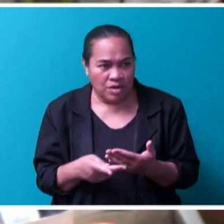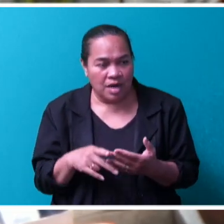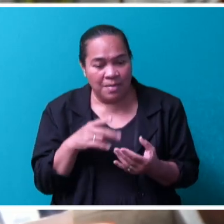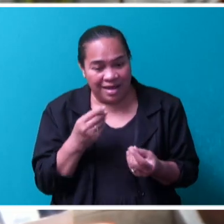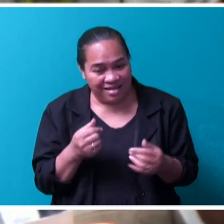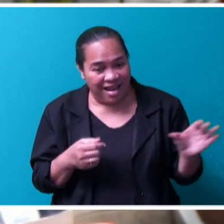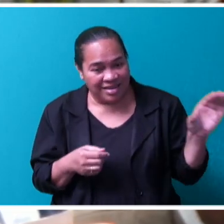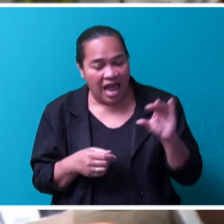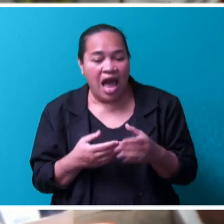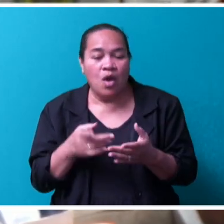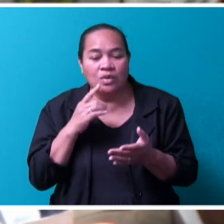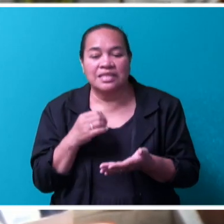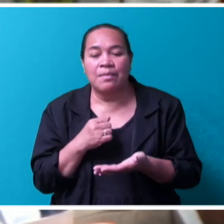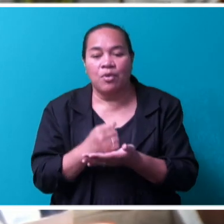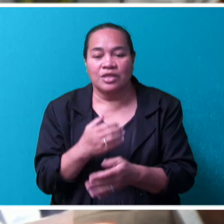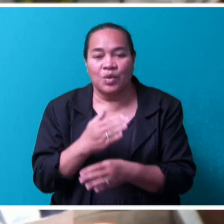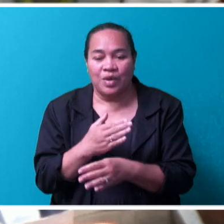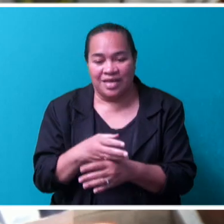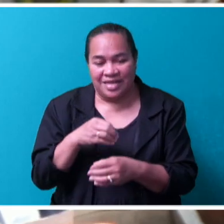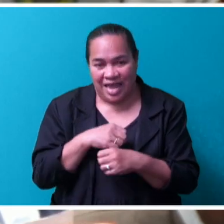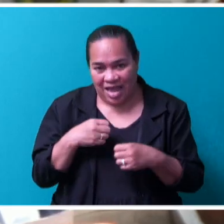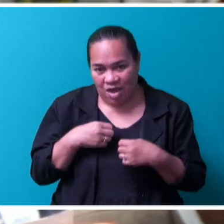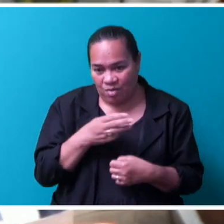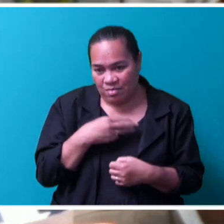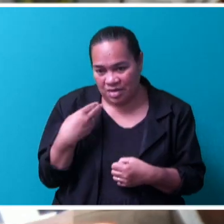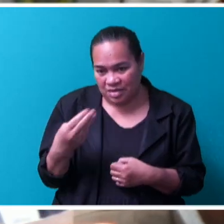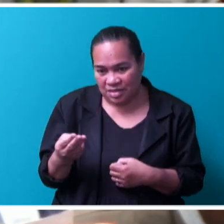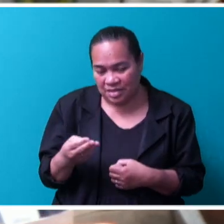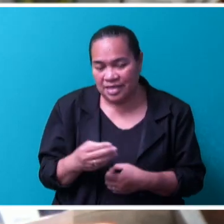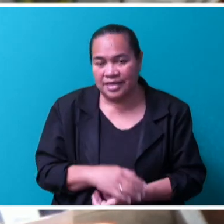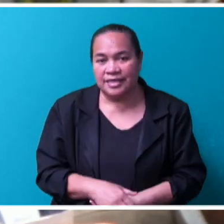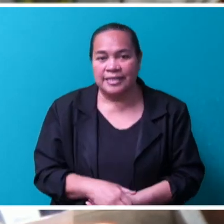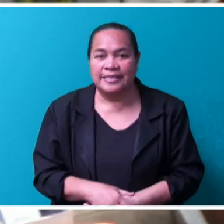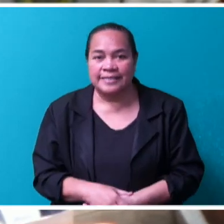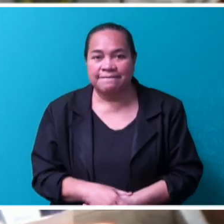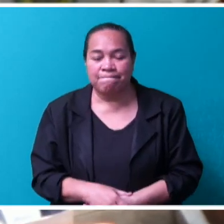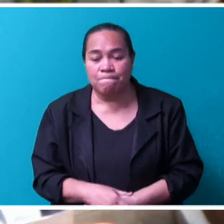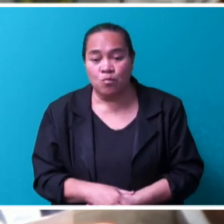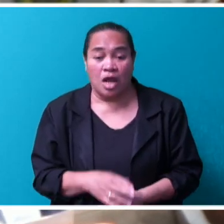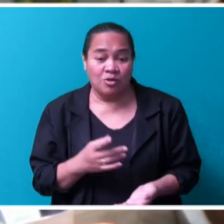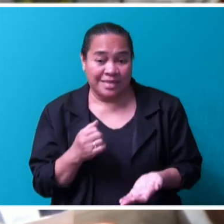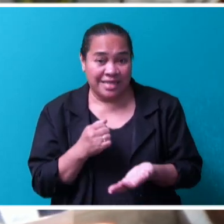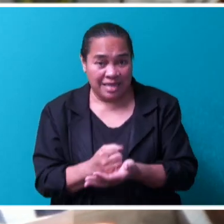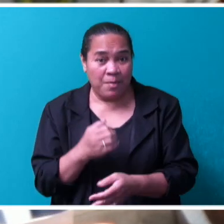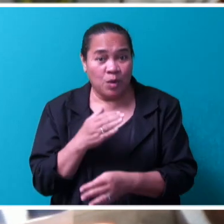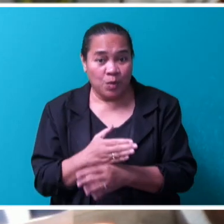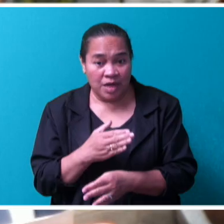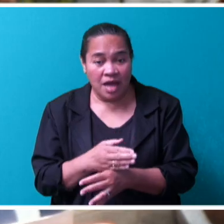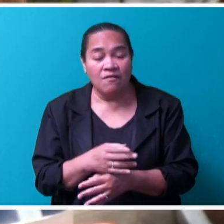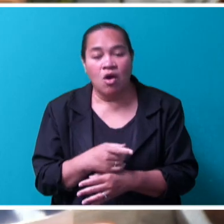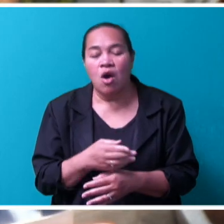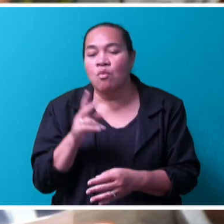will support the work of the Ministry and its institutions. To support the work of the Provincial